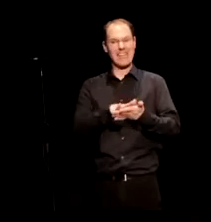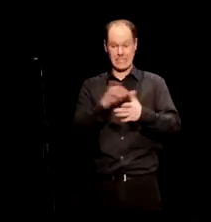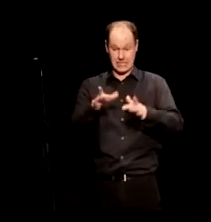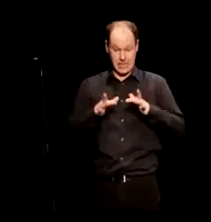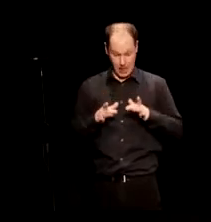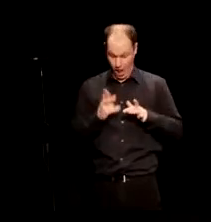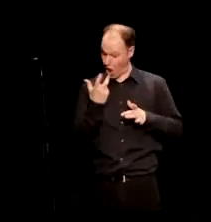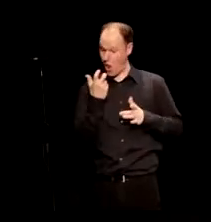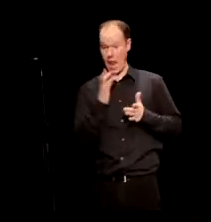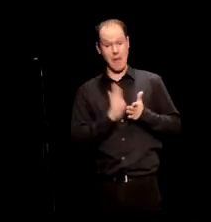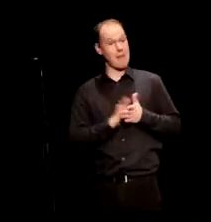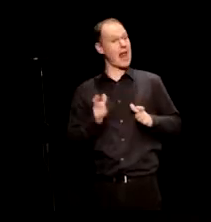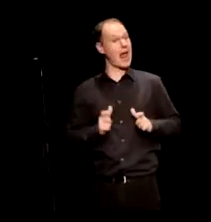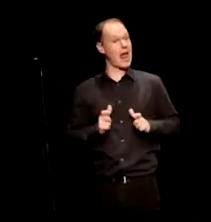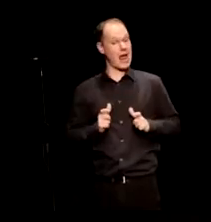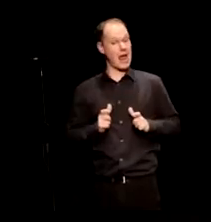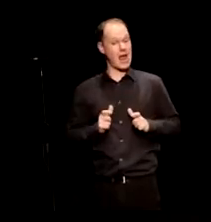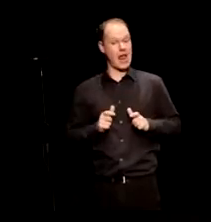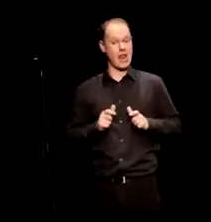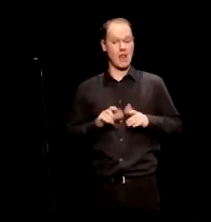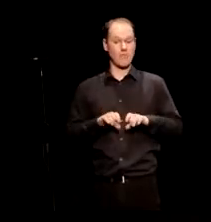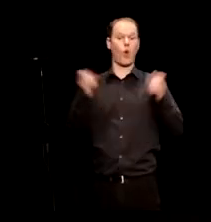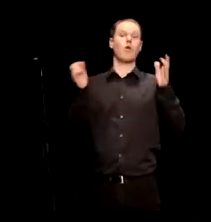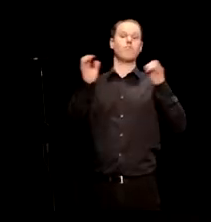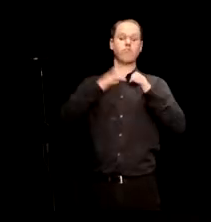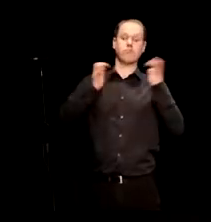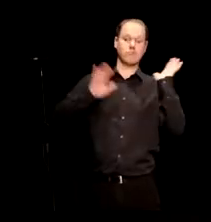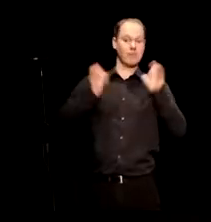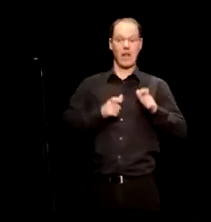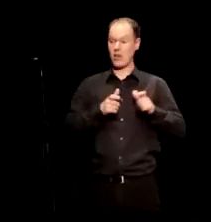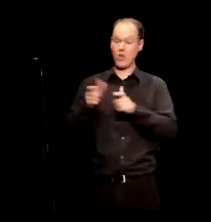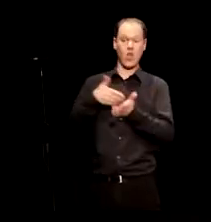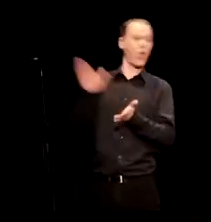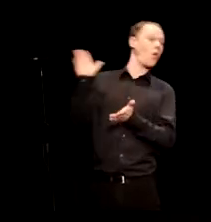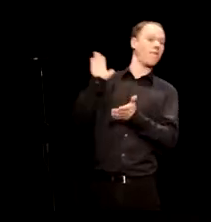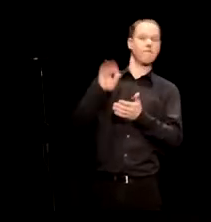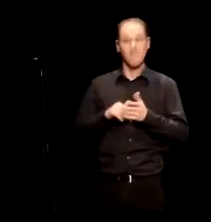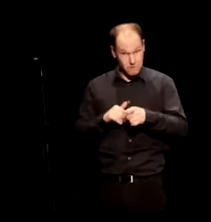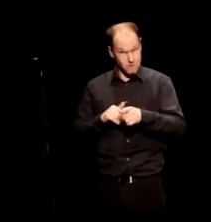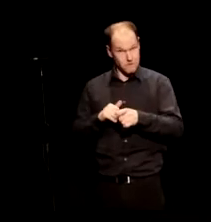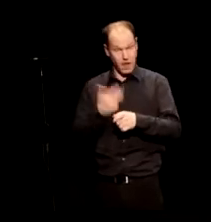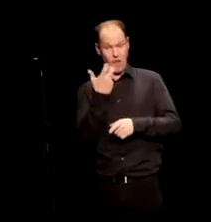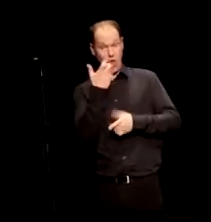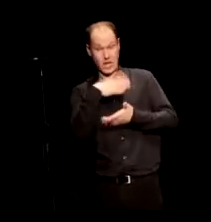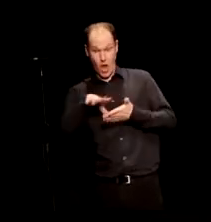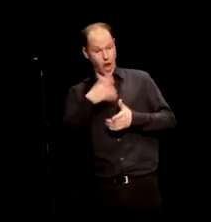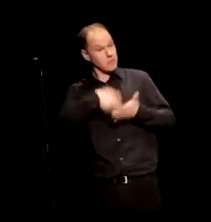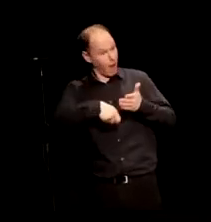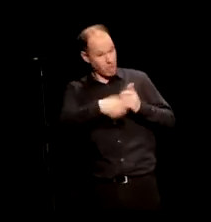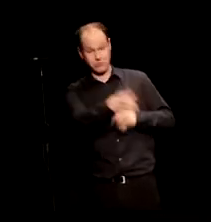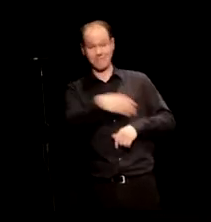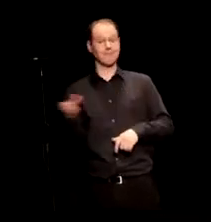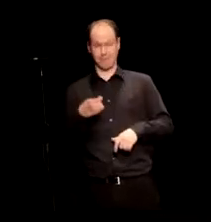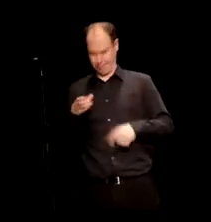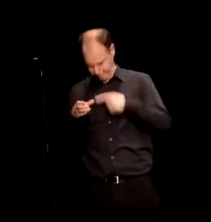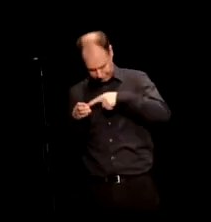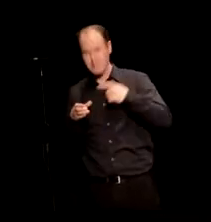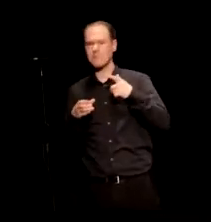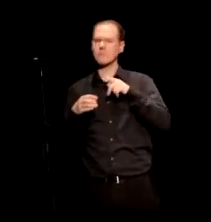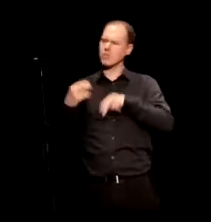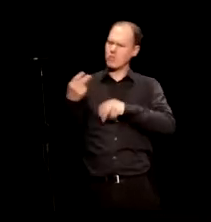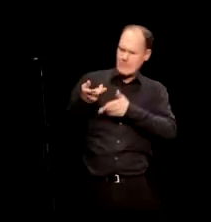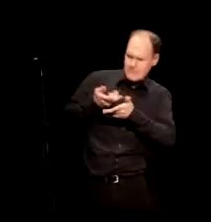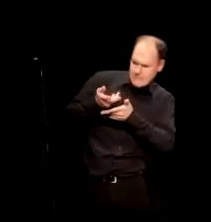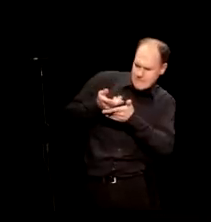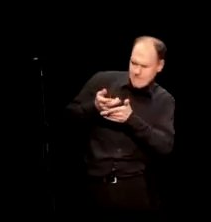right? And it got broke. And then the man sold it, had $13, after speculating with a cross-eyed barber for